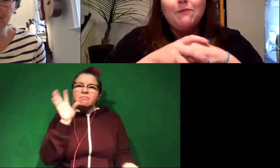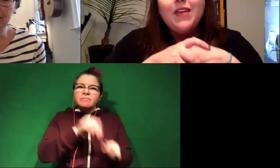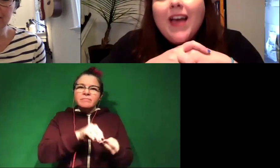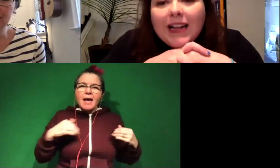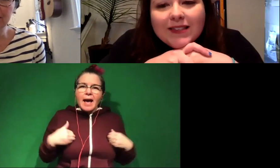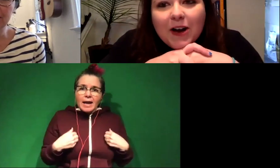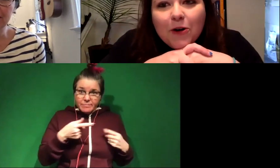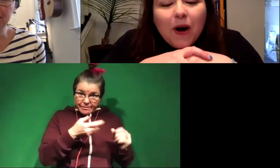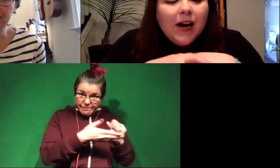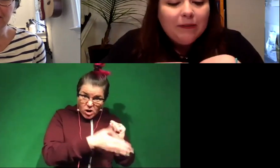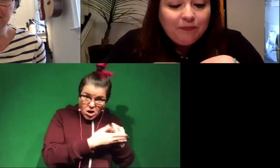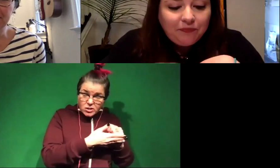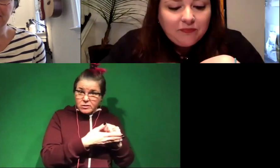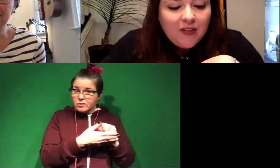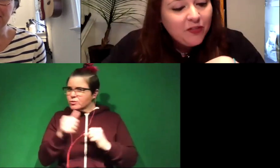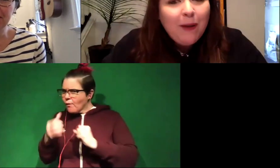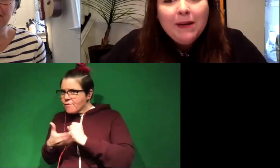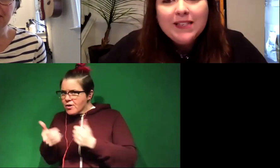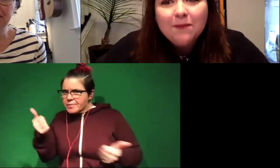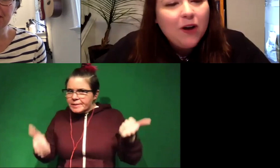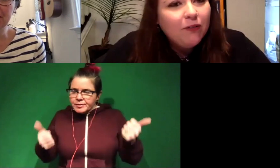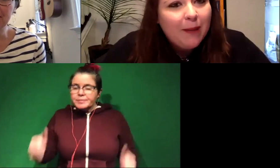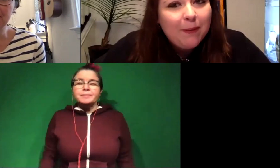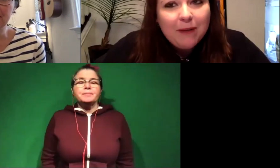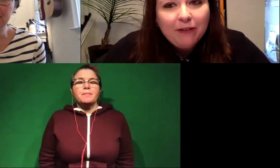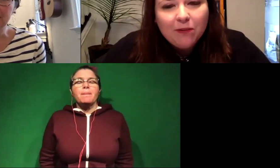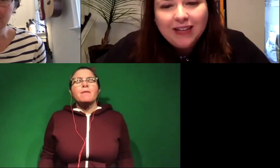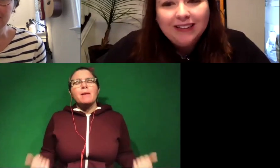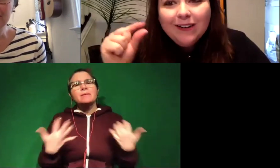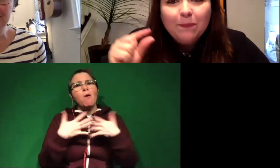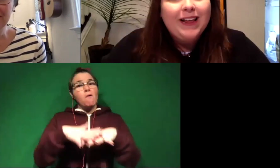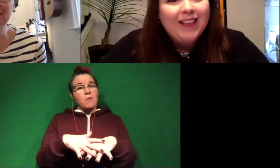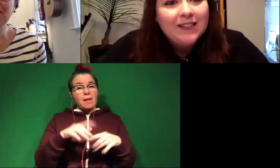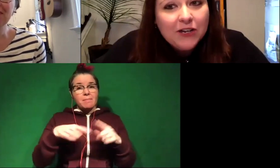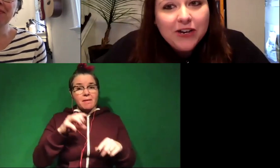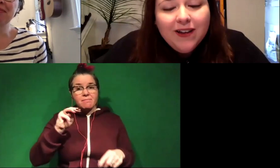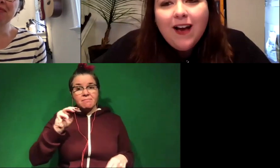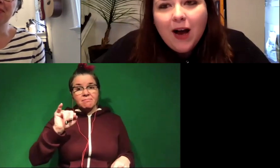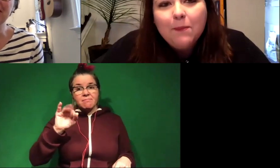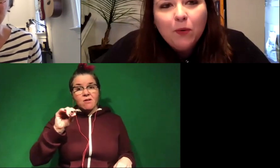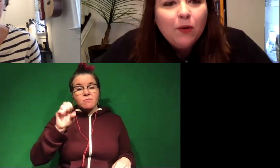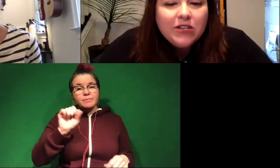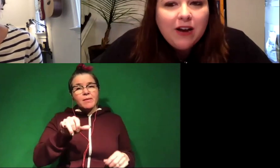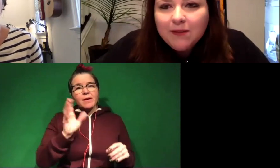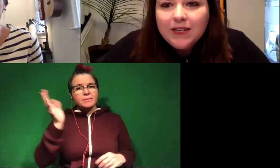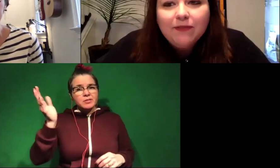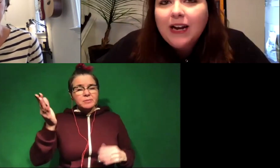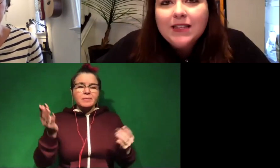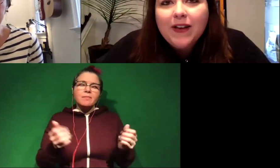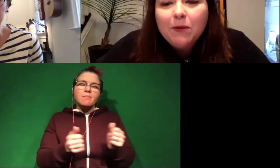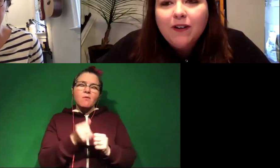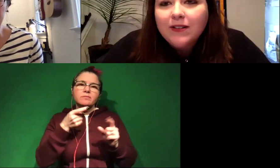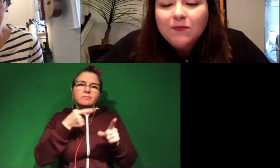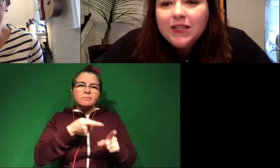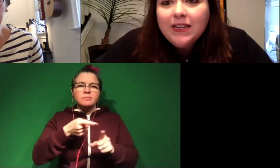don't fart. And so there may be some overlap about microbes a little bit in that session, but we're mostly talking about different kinds